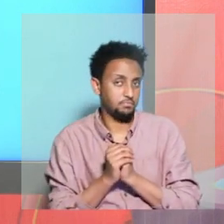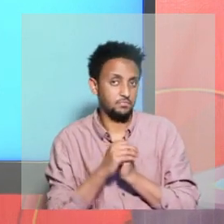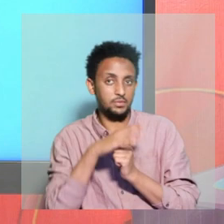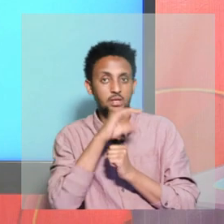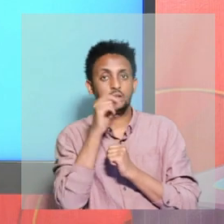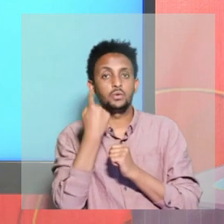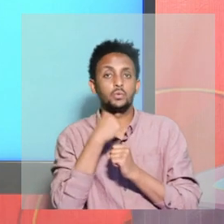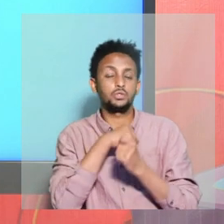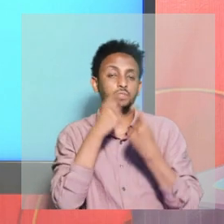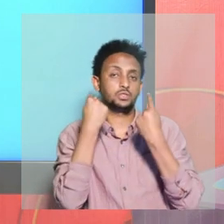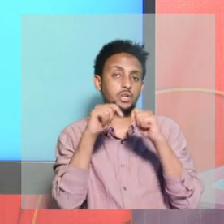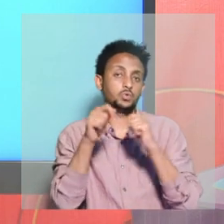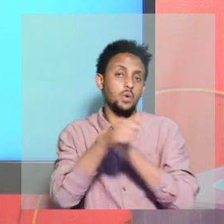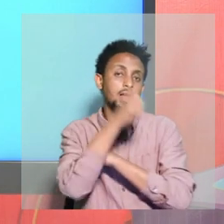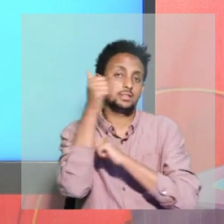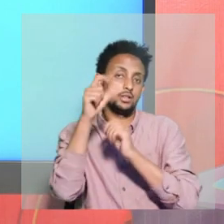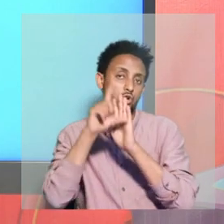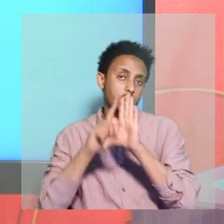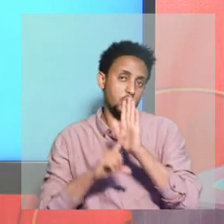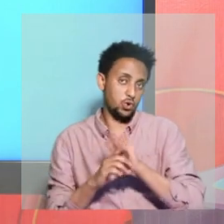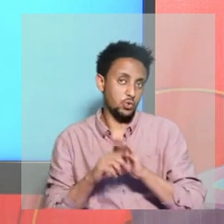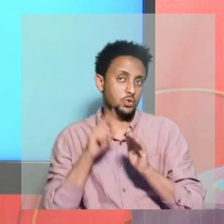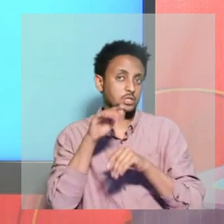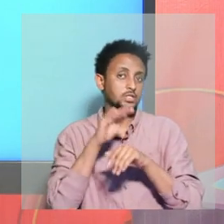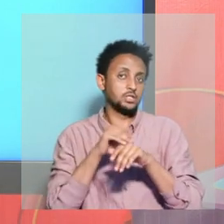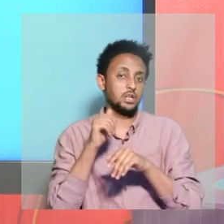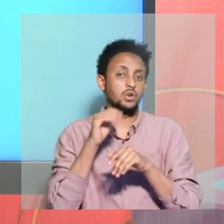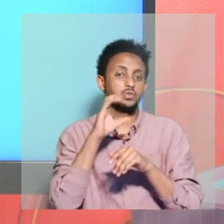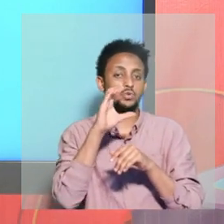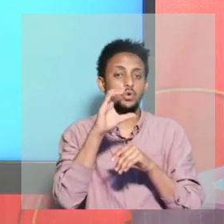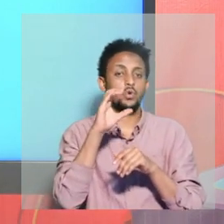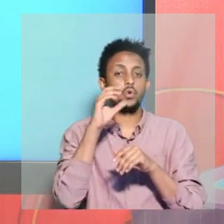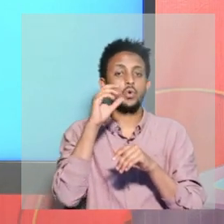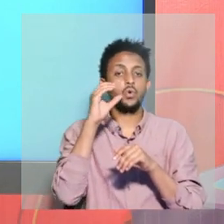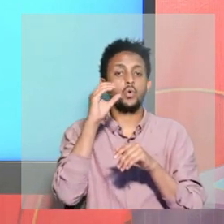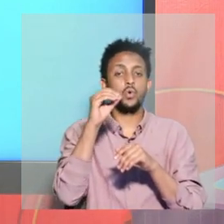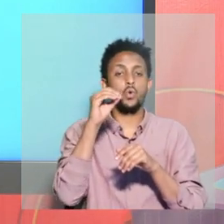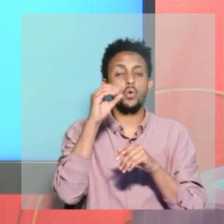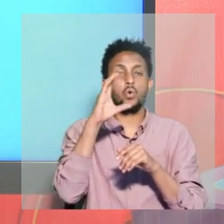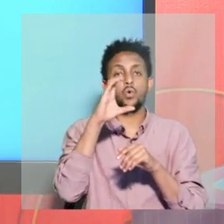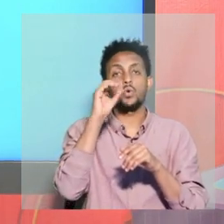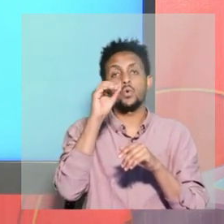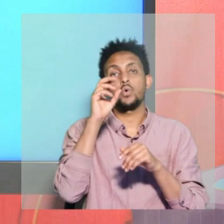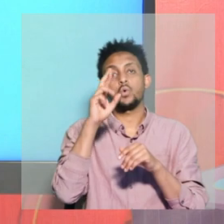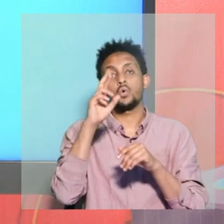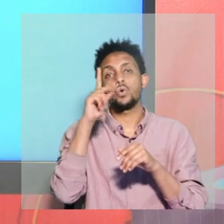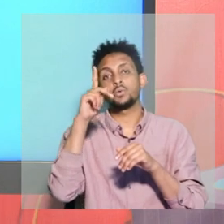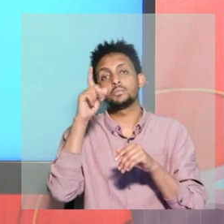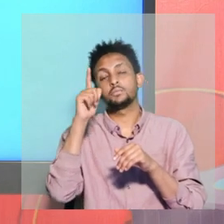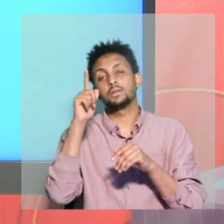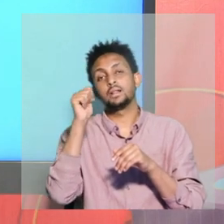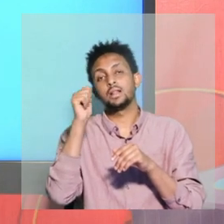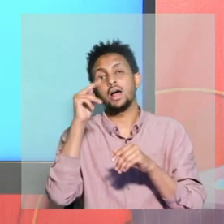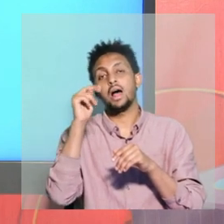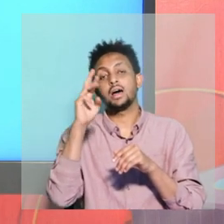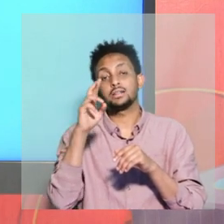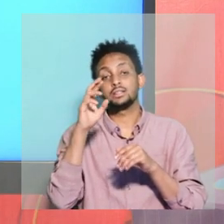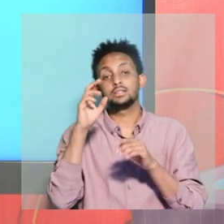And now let's try to see the other law, which is known to be corpuscular theory. Corpuscular theory was proposed by